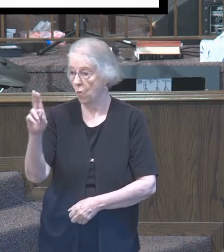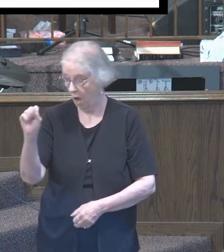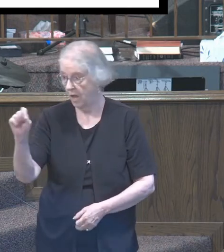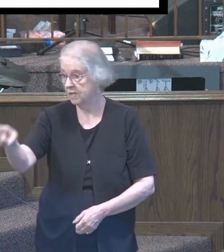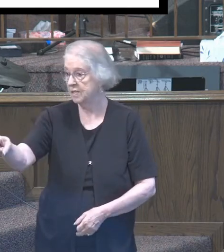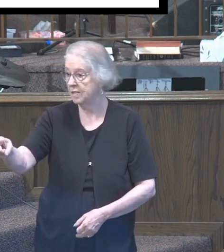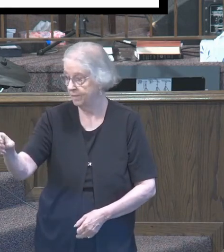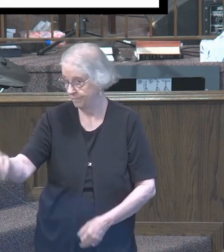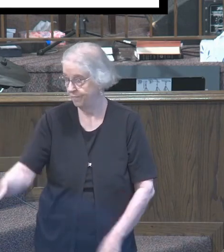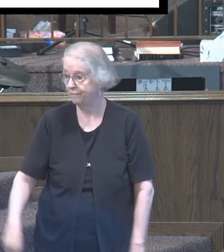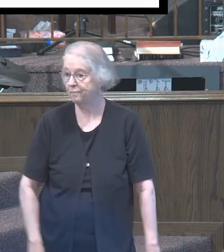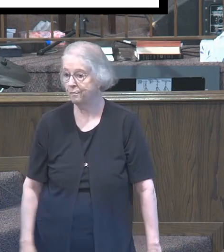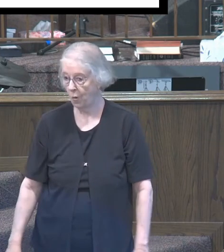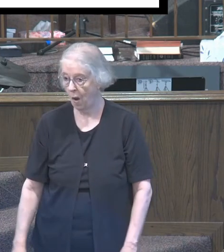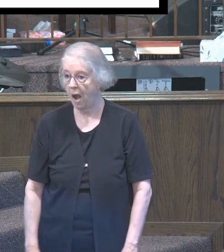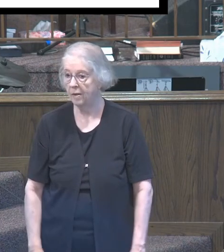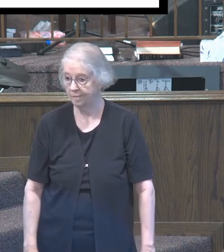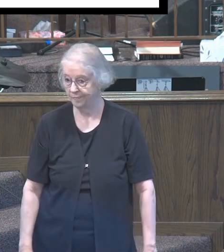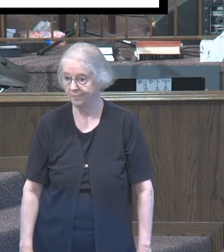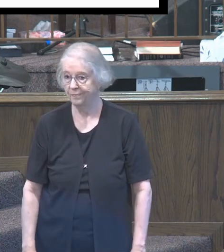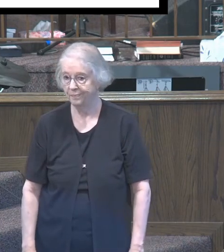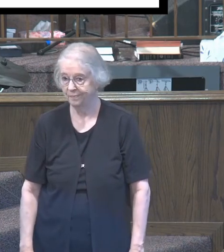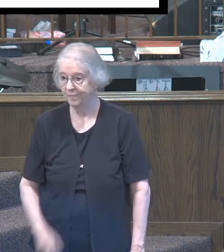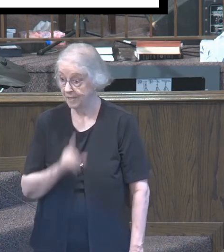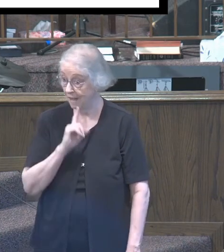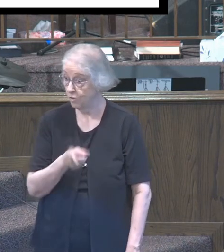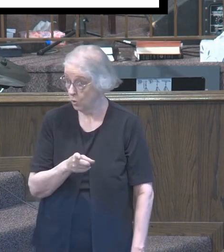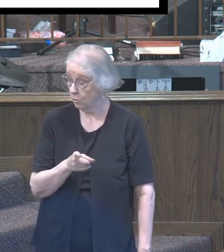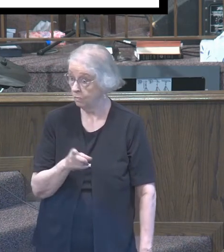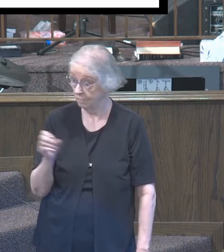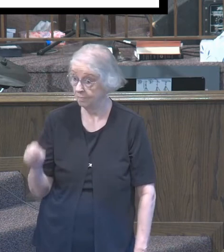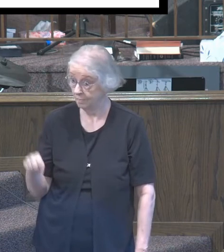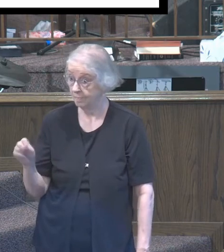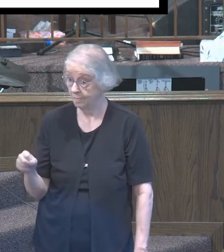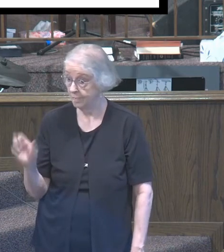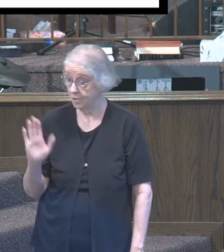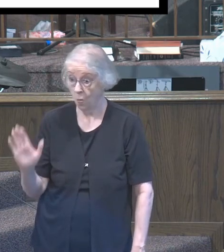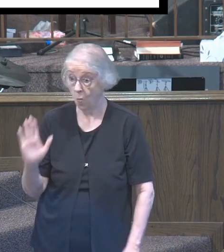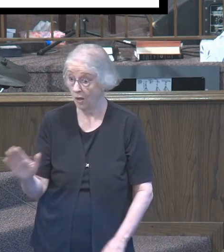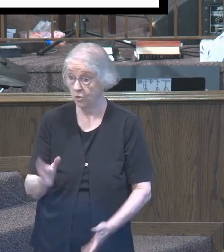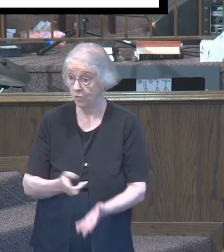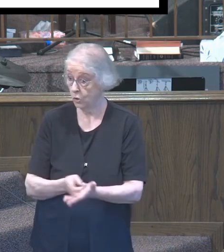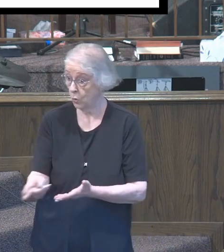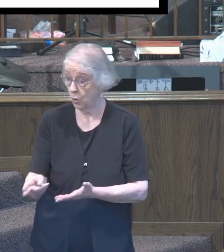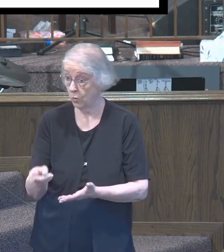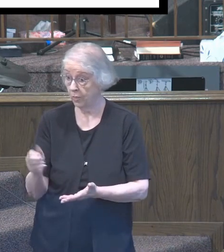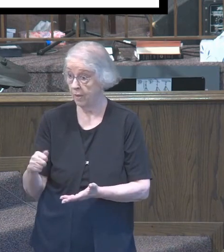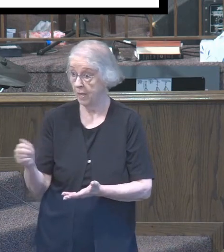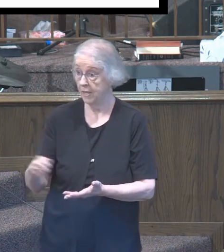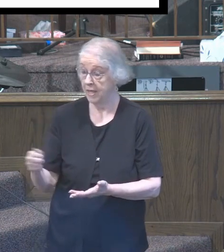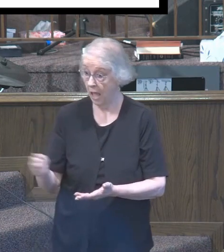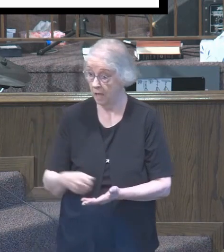worship God and money both. If you decide for God, living a life of God worship,